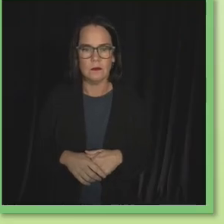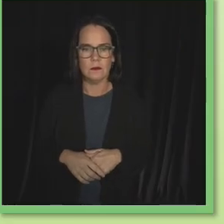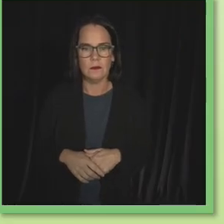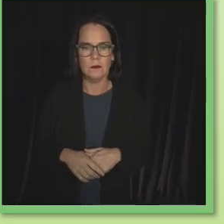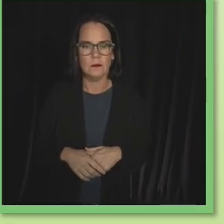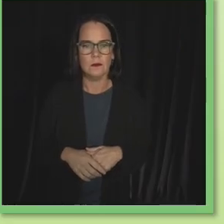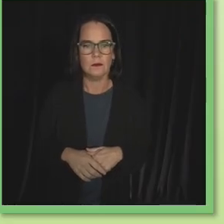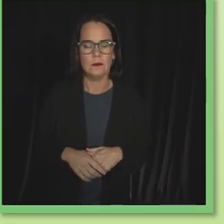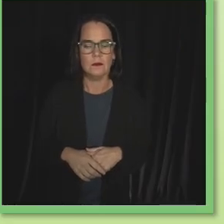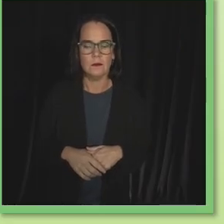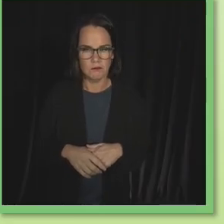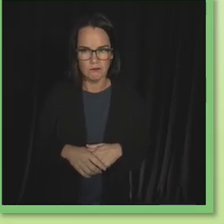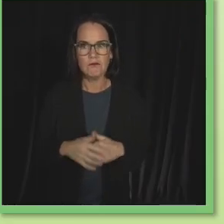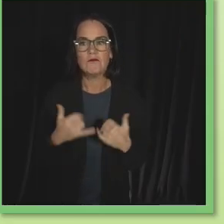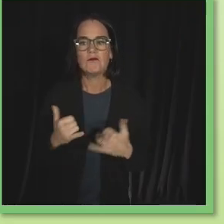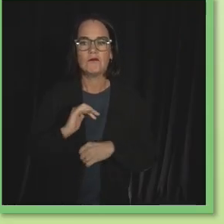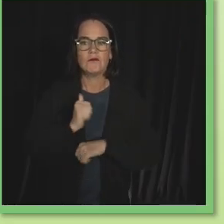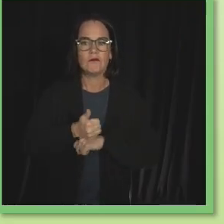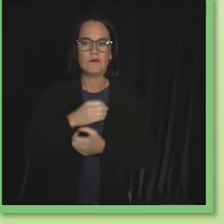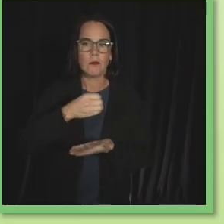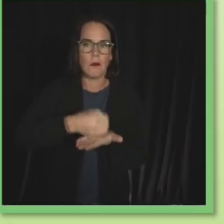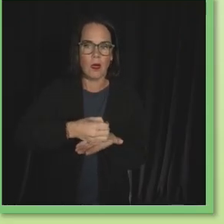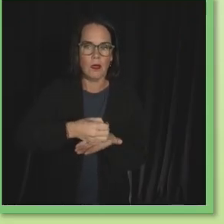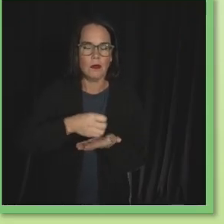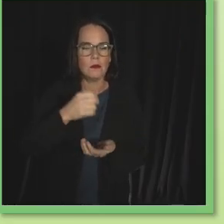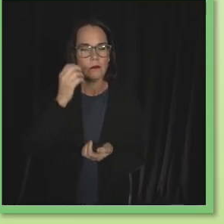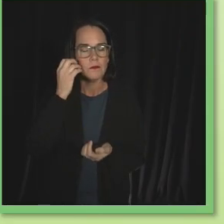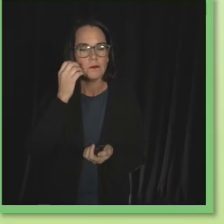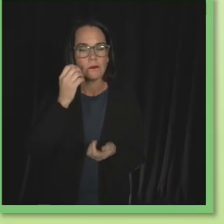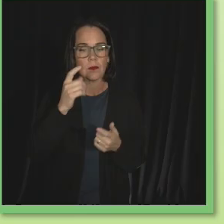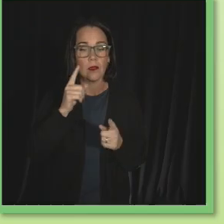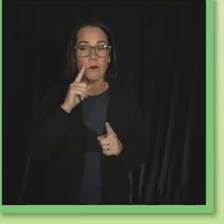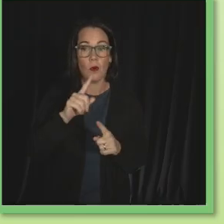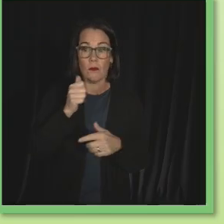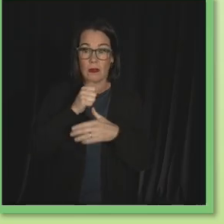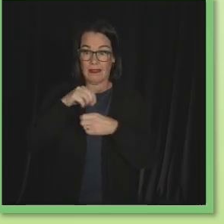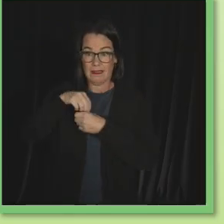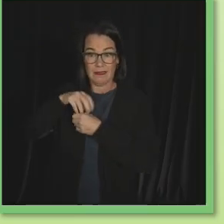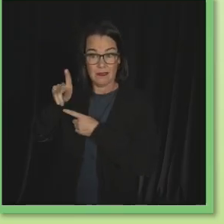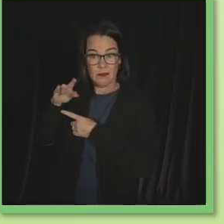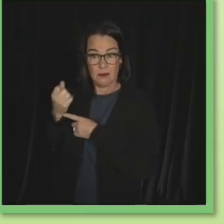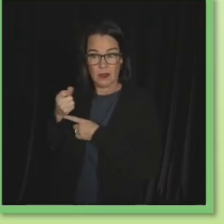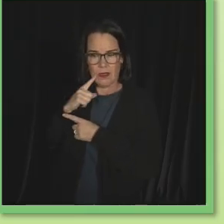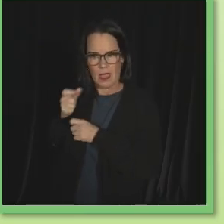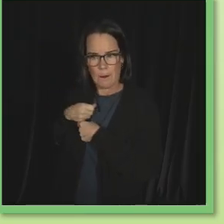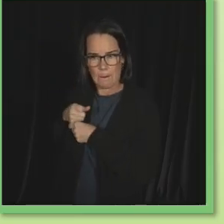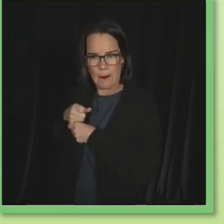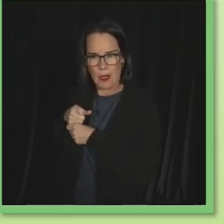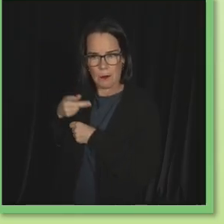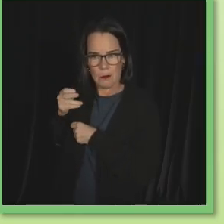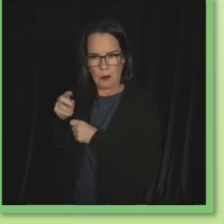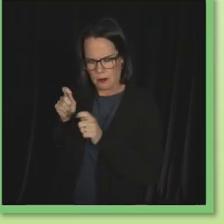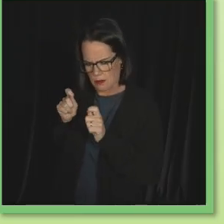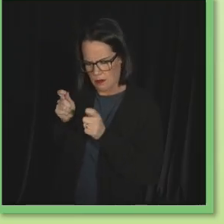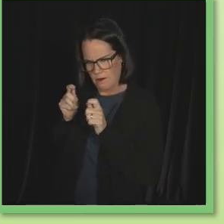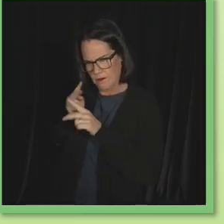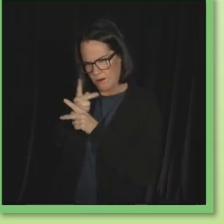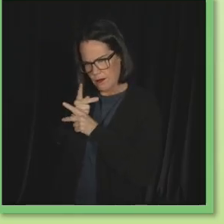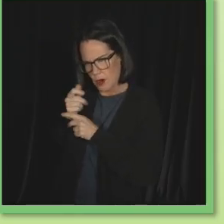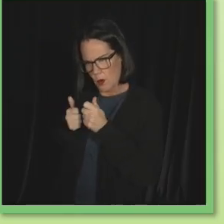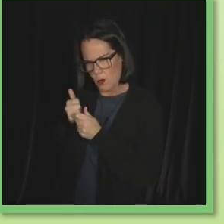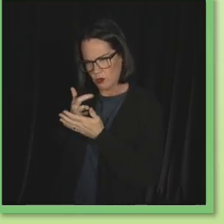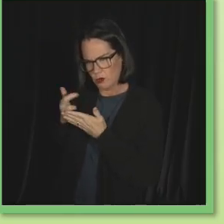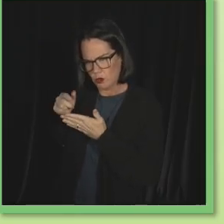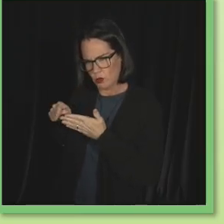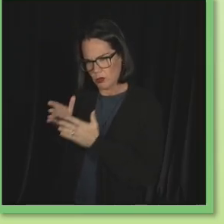So the pod is being created now. And what is happening in Kubernetes is that the pod is being scheduled based on the resources that it has